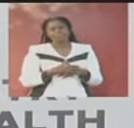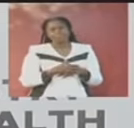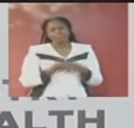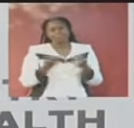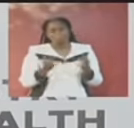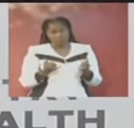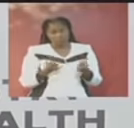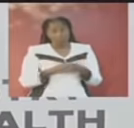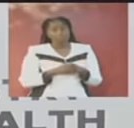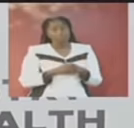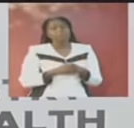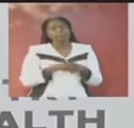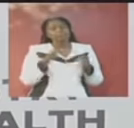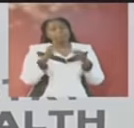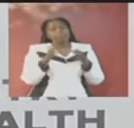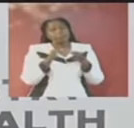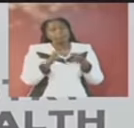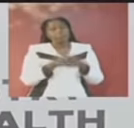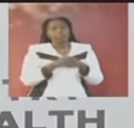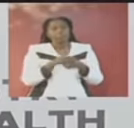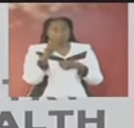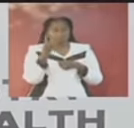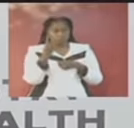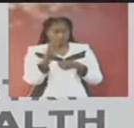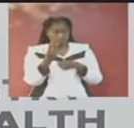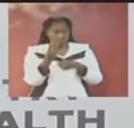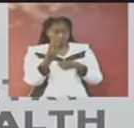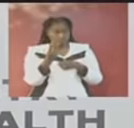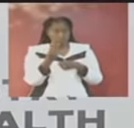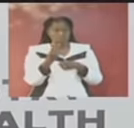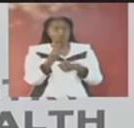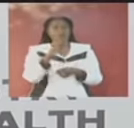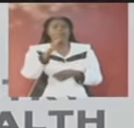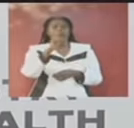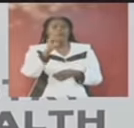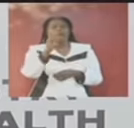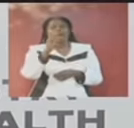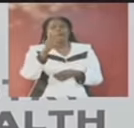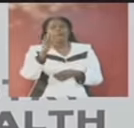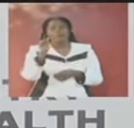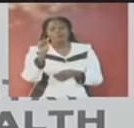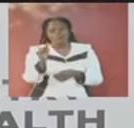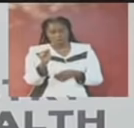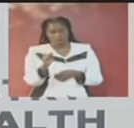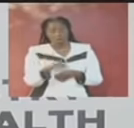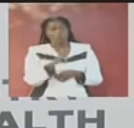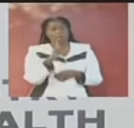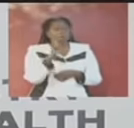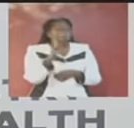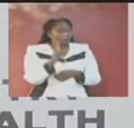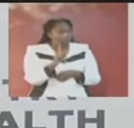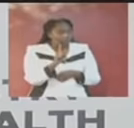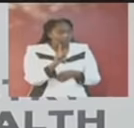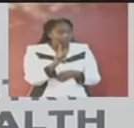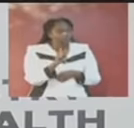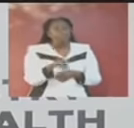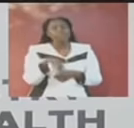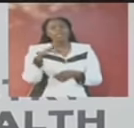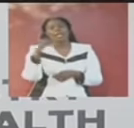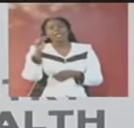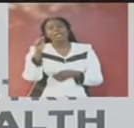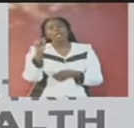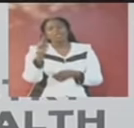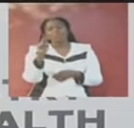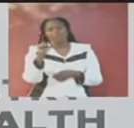follows. There are 2 patients at the Cora Medical and Multi-Training Facility, 1 patient at the Augustus Long